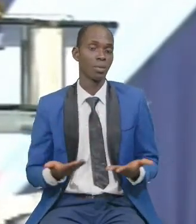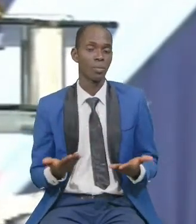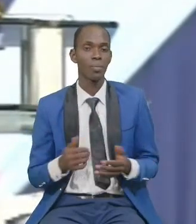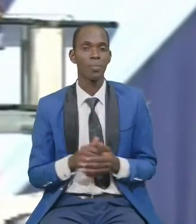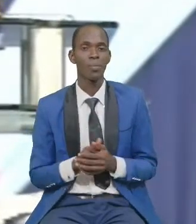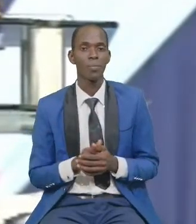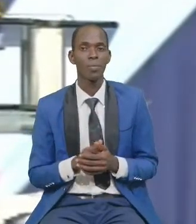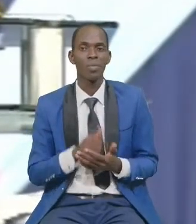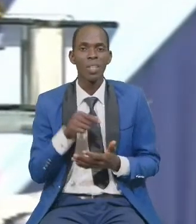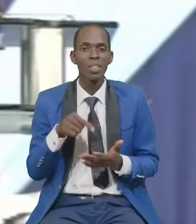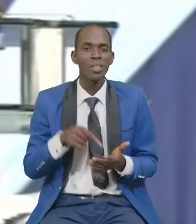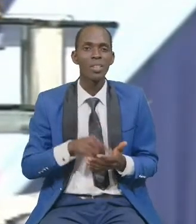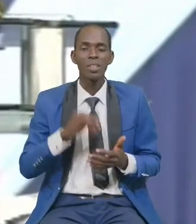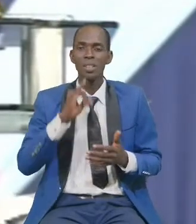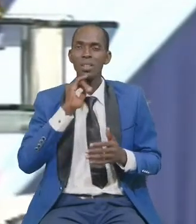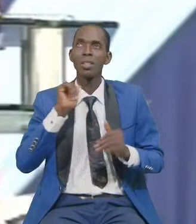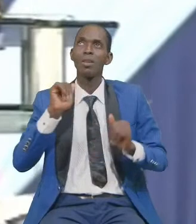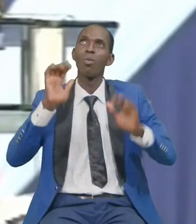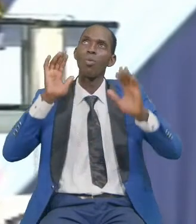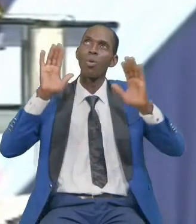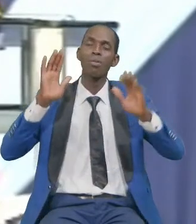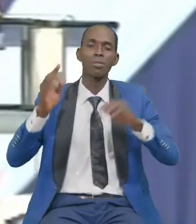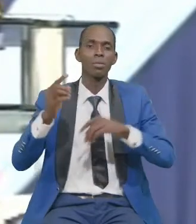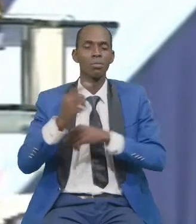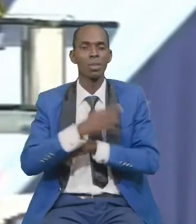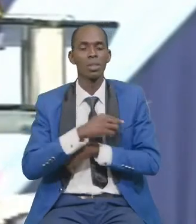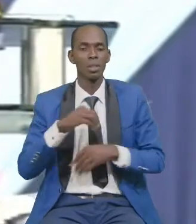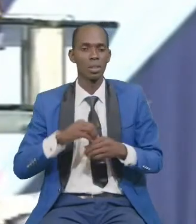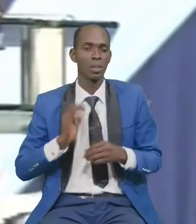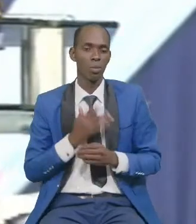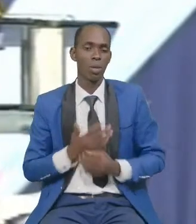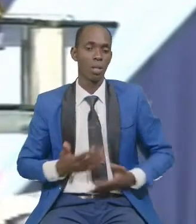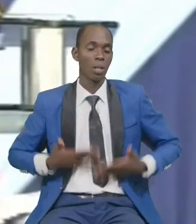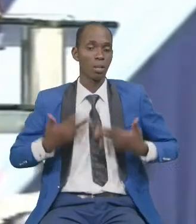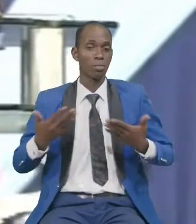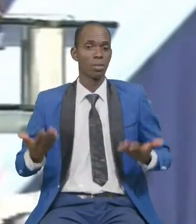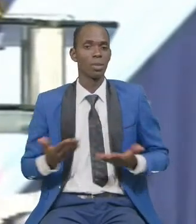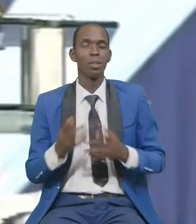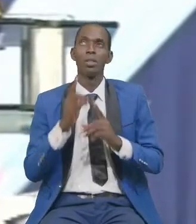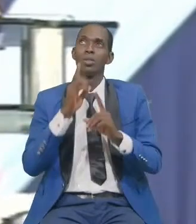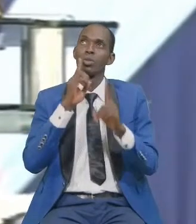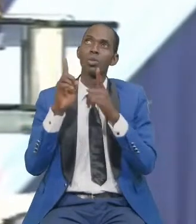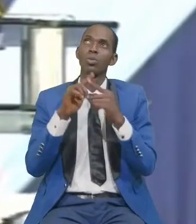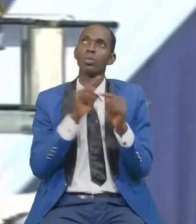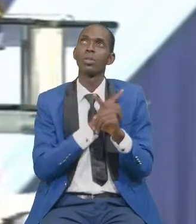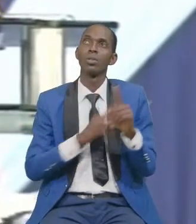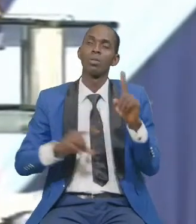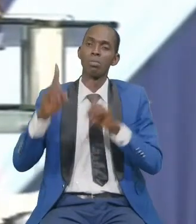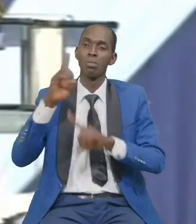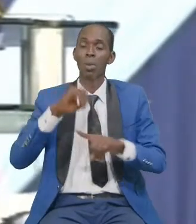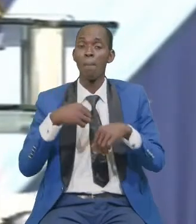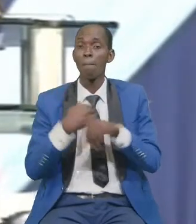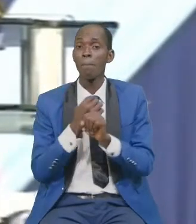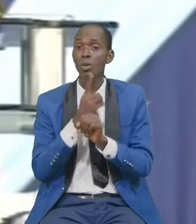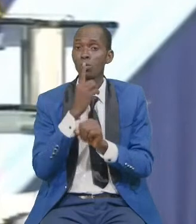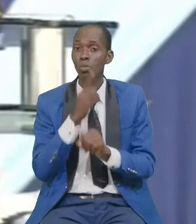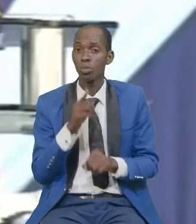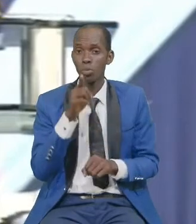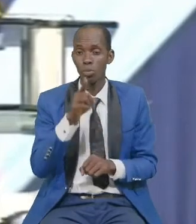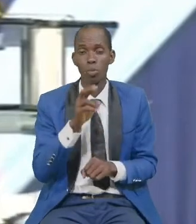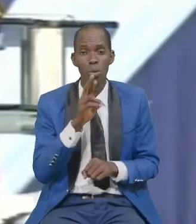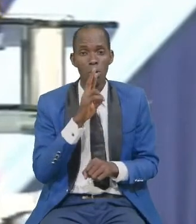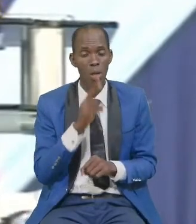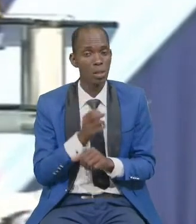This is a wonderful day in our life here. Tell the Lord, make sure you are born again.